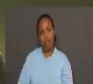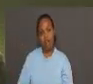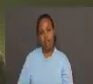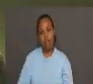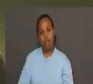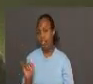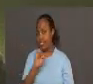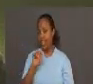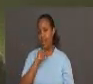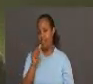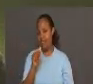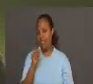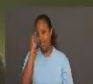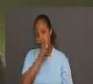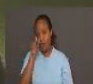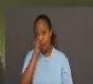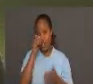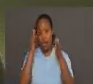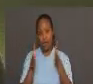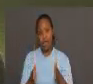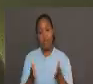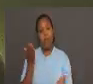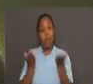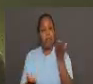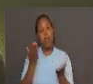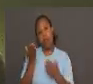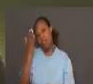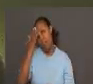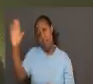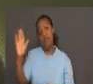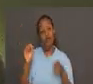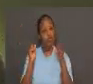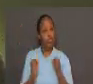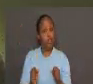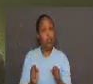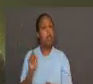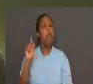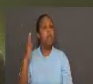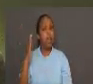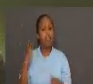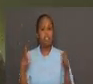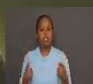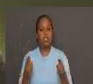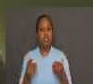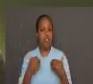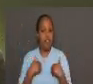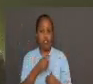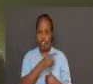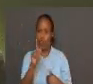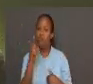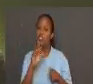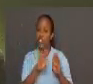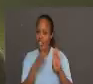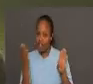This means that Ethiopians may not know what opportunities are open to them